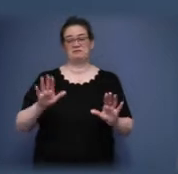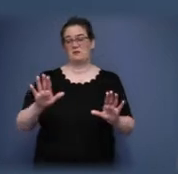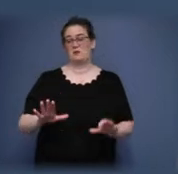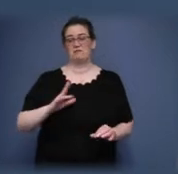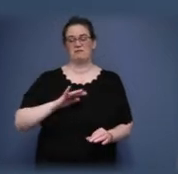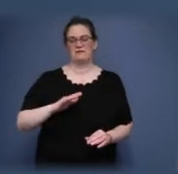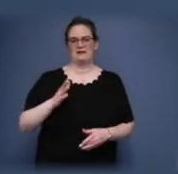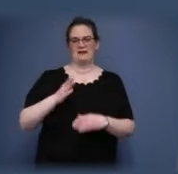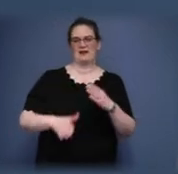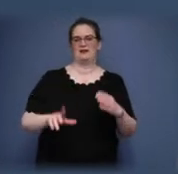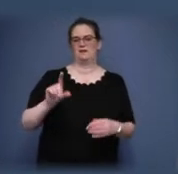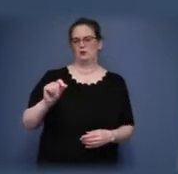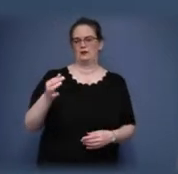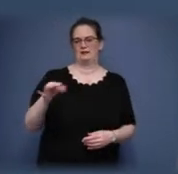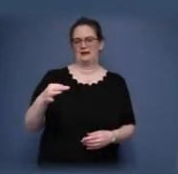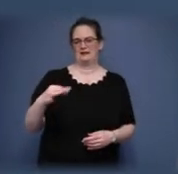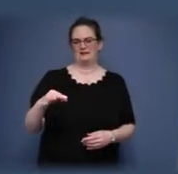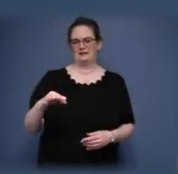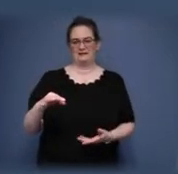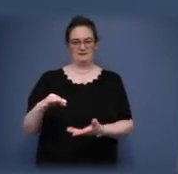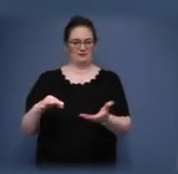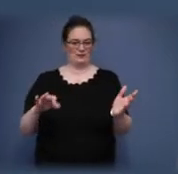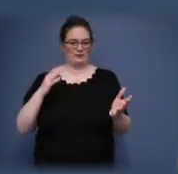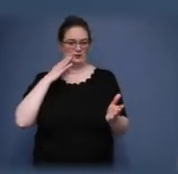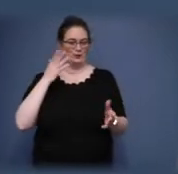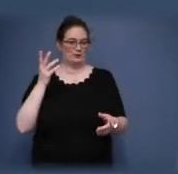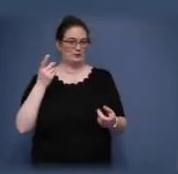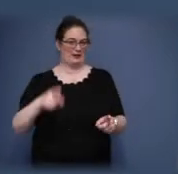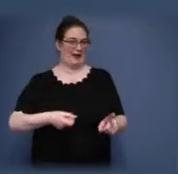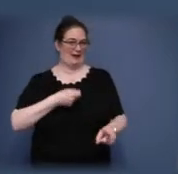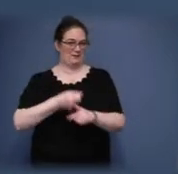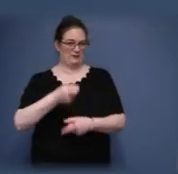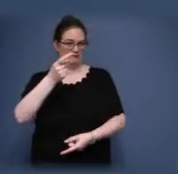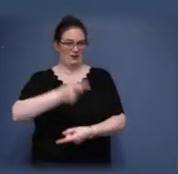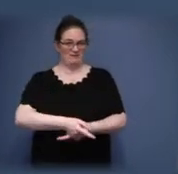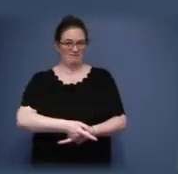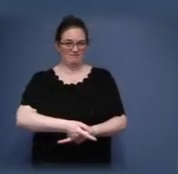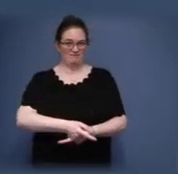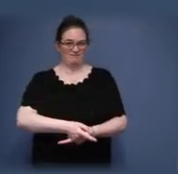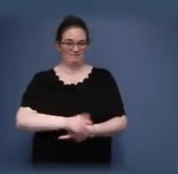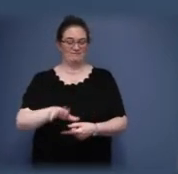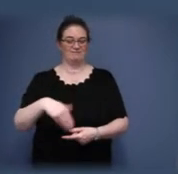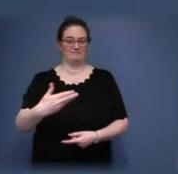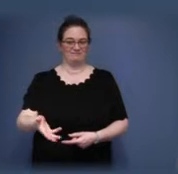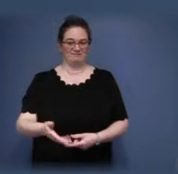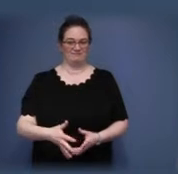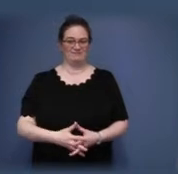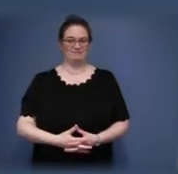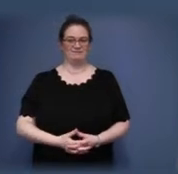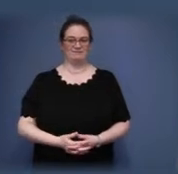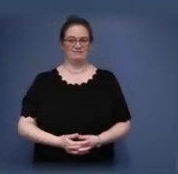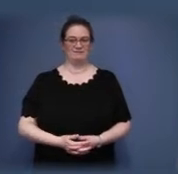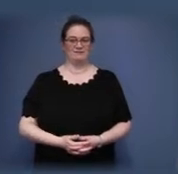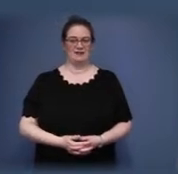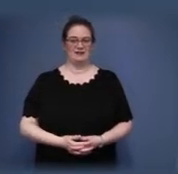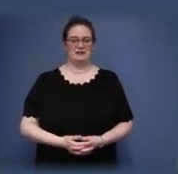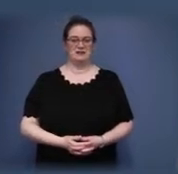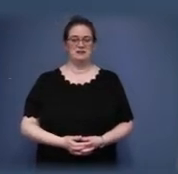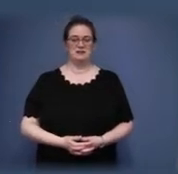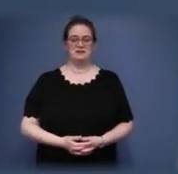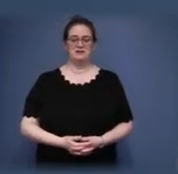of 2019. So everybody knows what happened then, right? If you want to go to the next slide, the